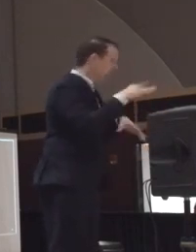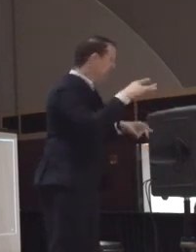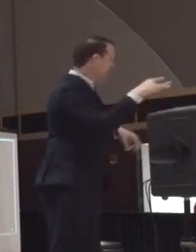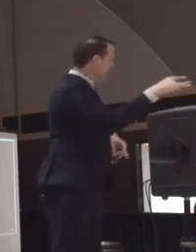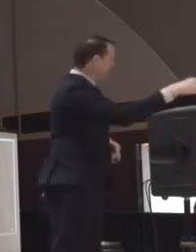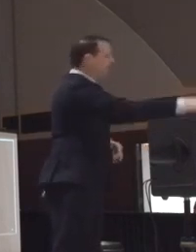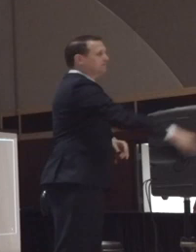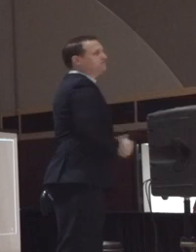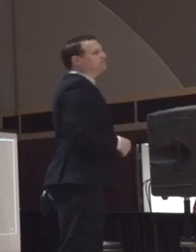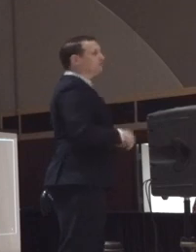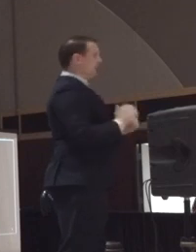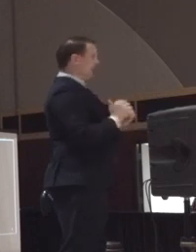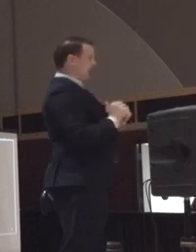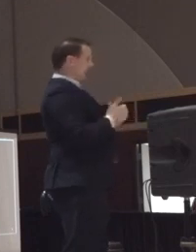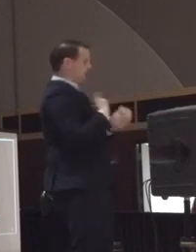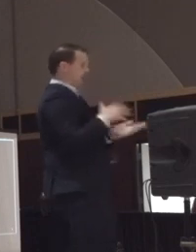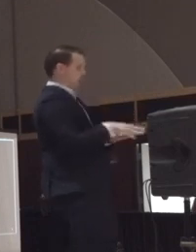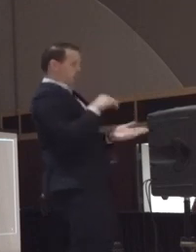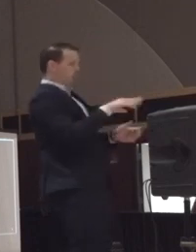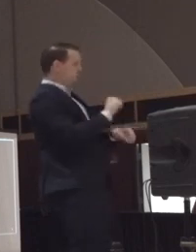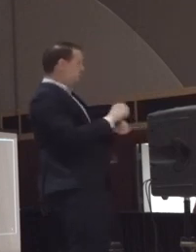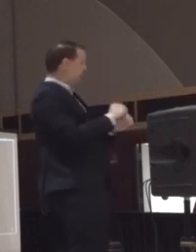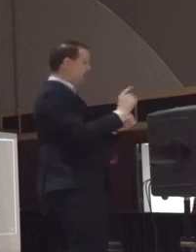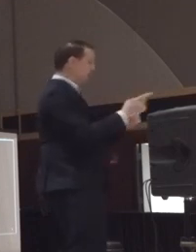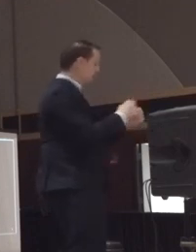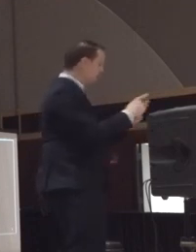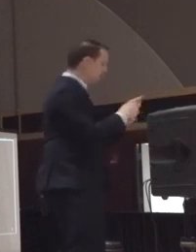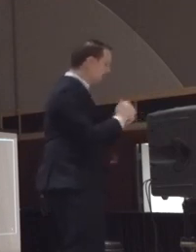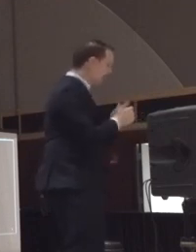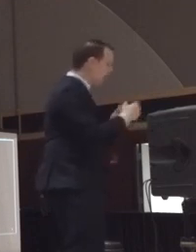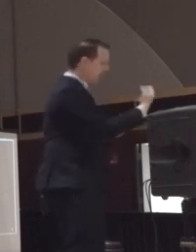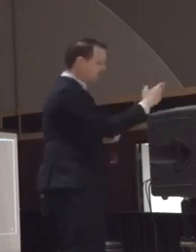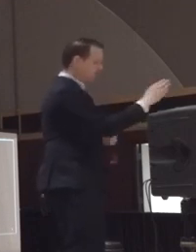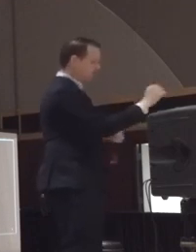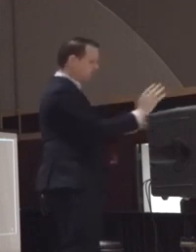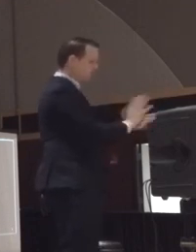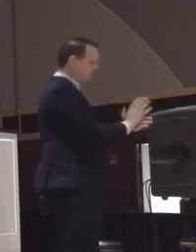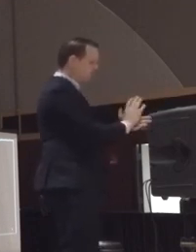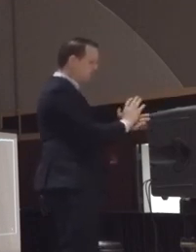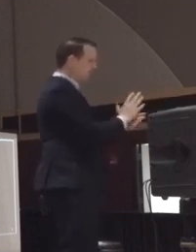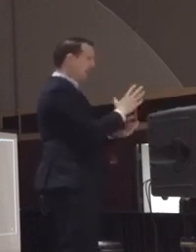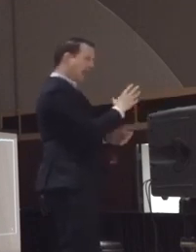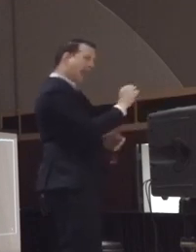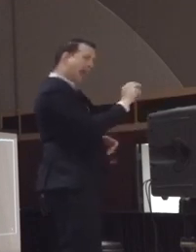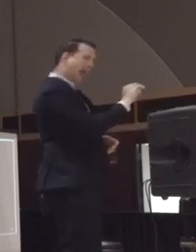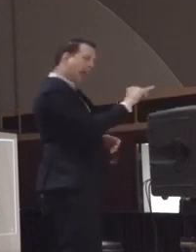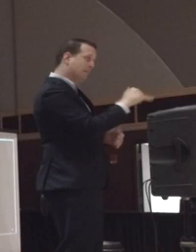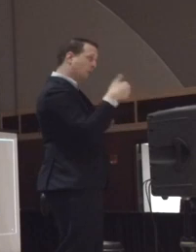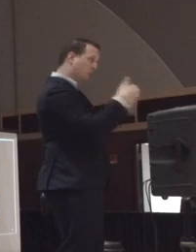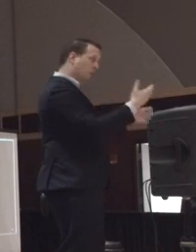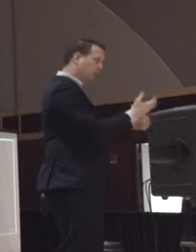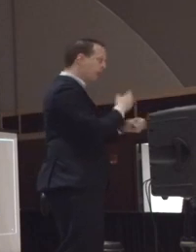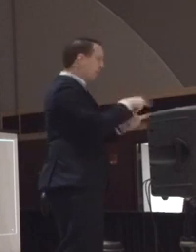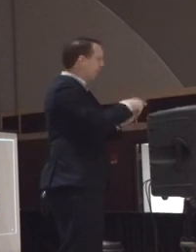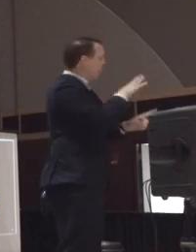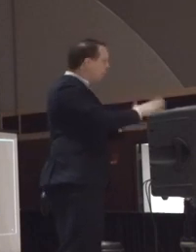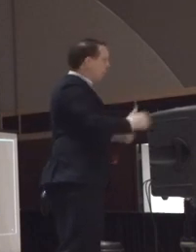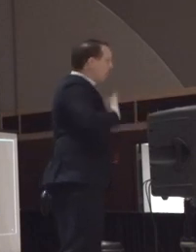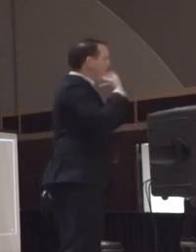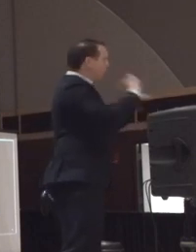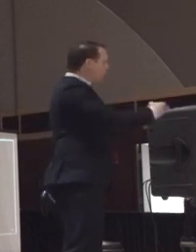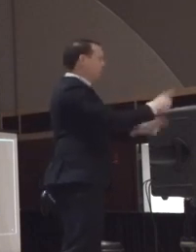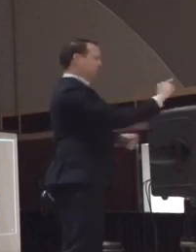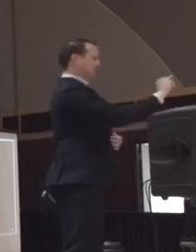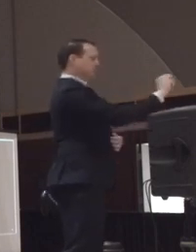The reason I actually learned about her work to begin with was through the HBO movie, Emmy award-winning movie about her life called